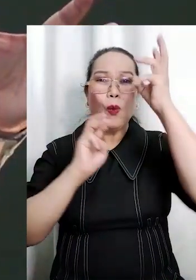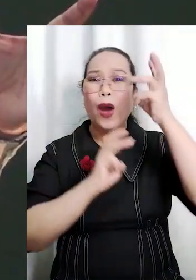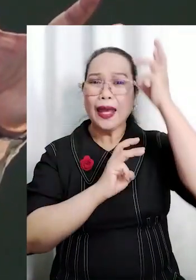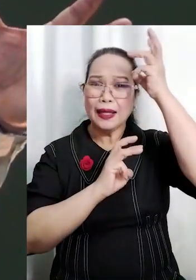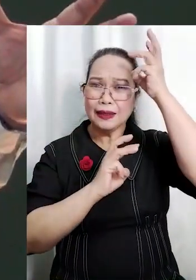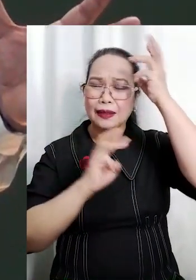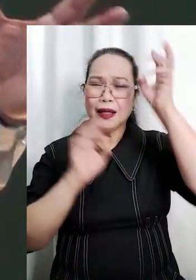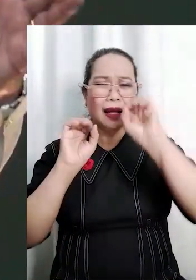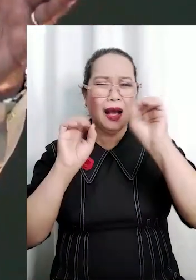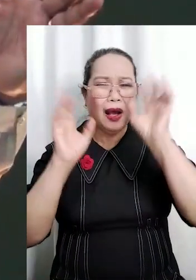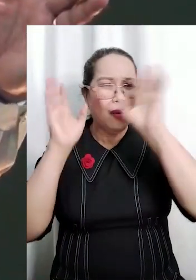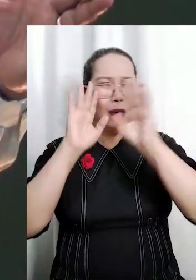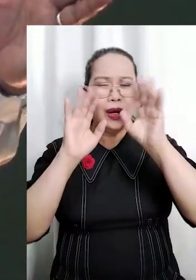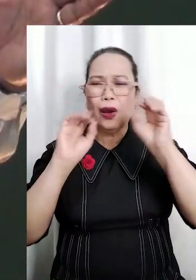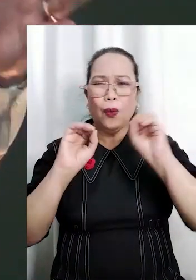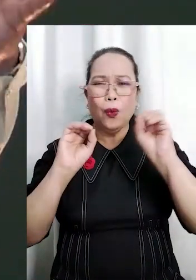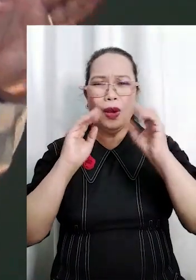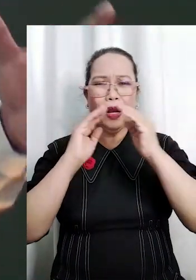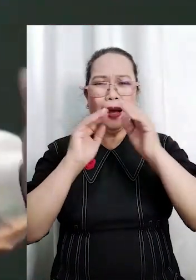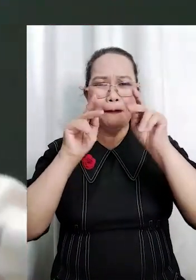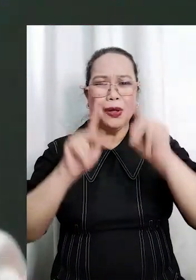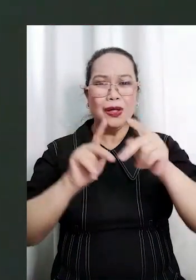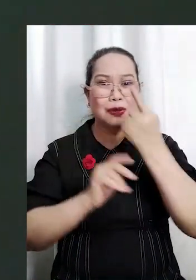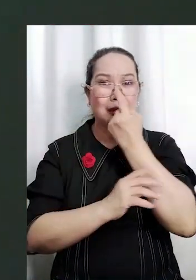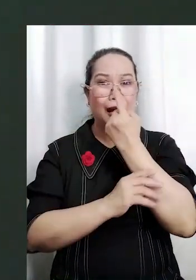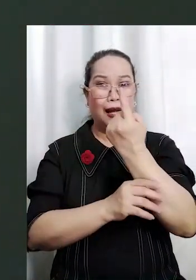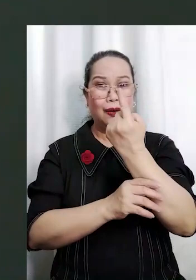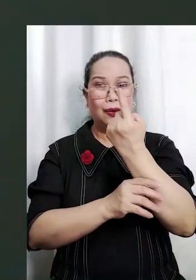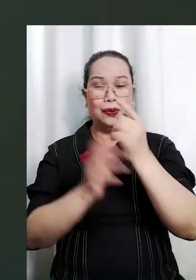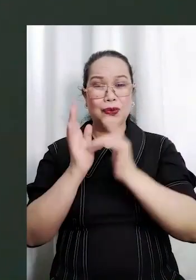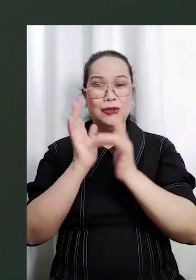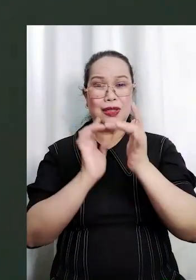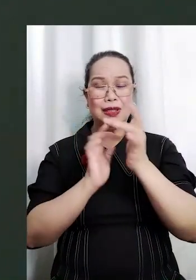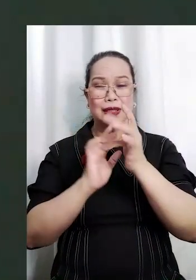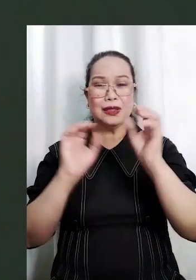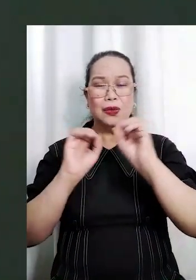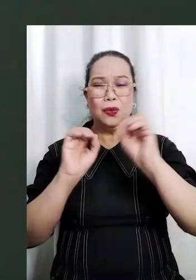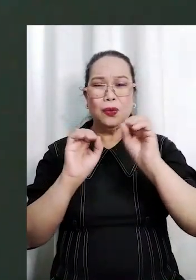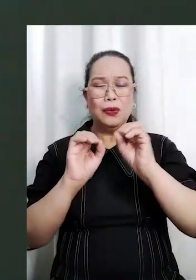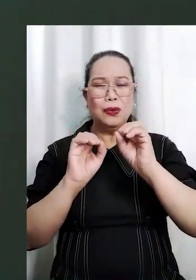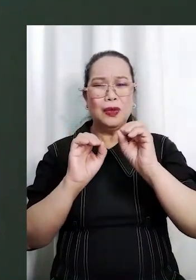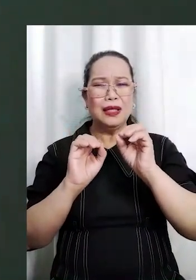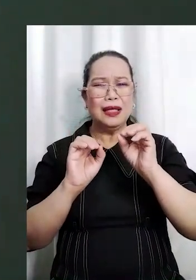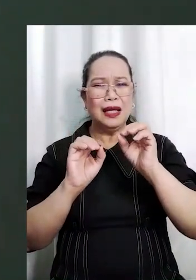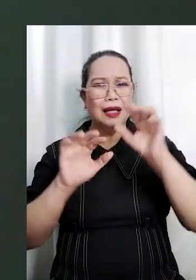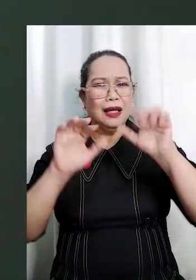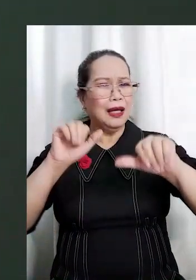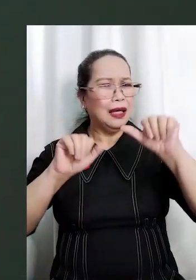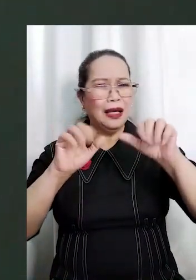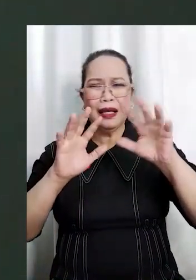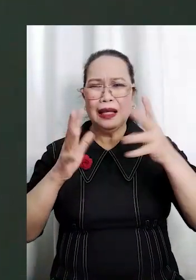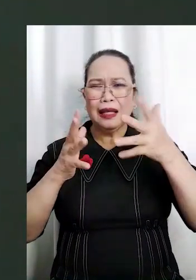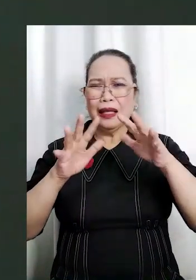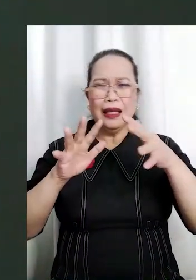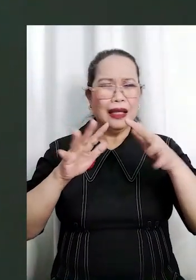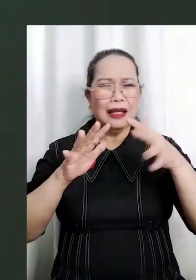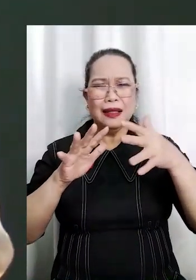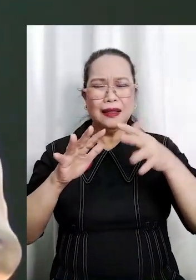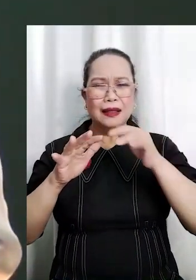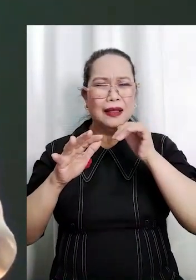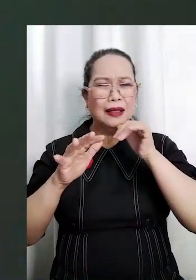place. Magulo, walang tao doon. It's a place that connotes uncertainty,